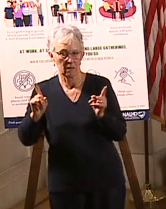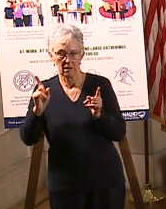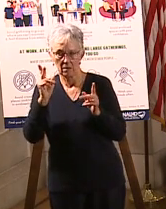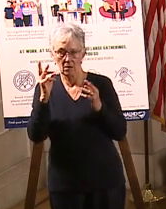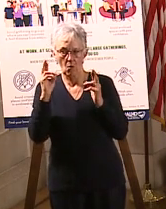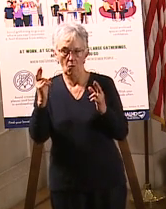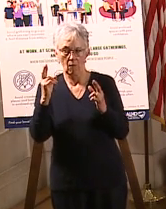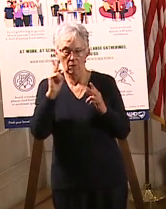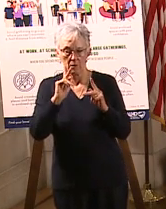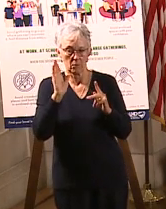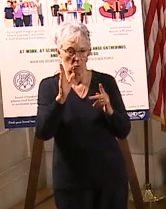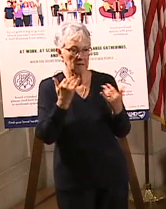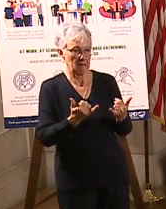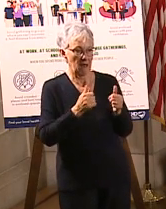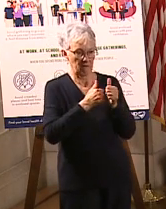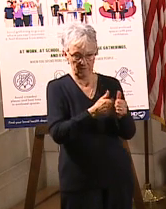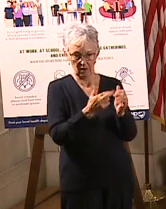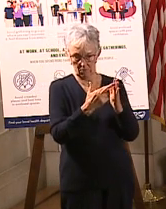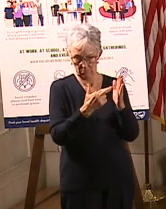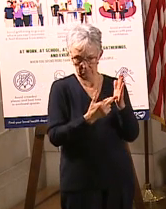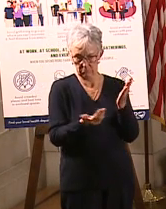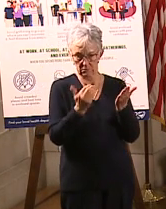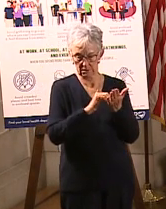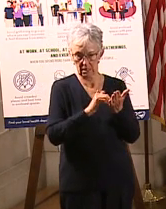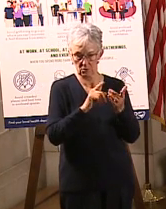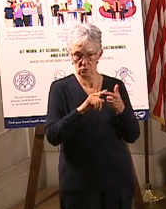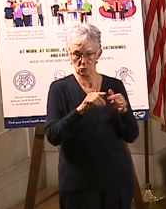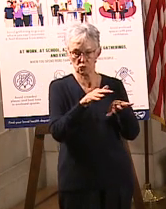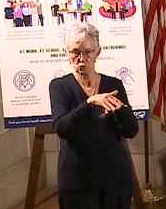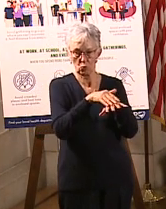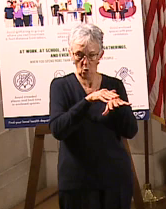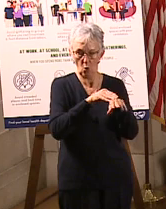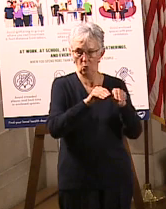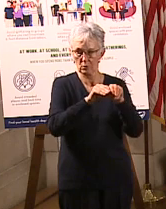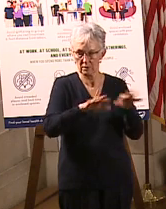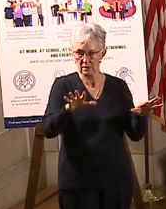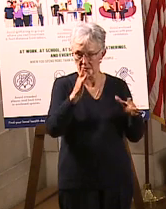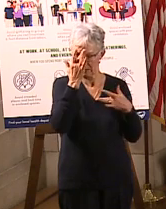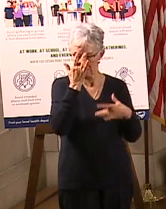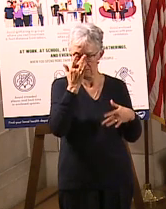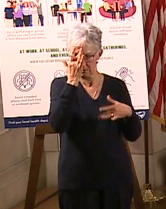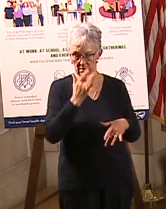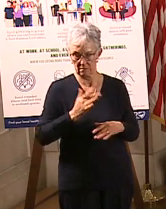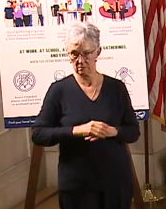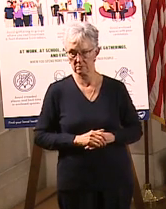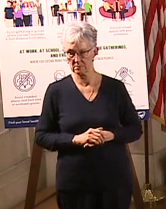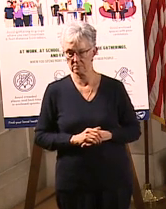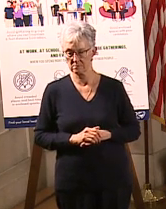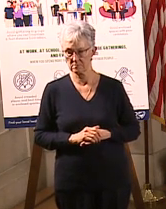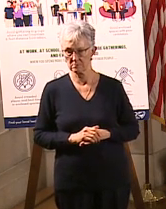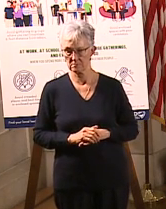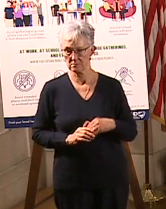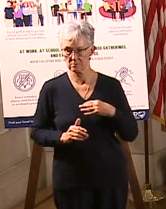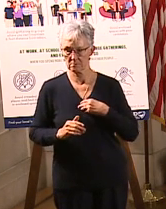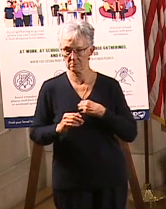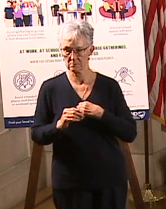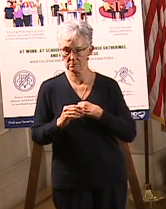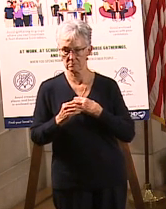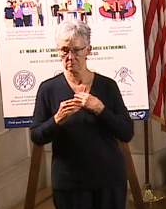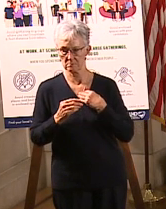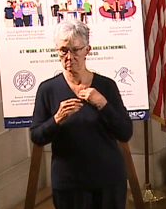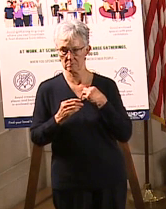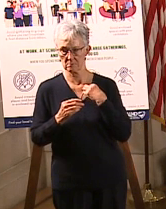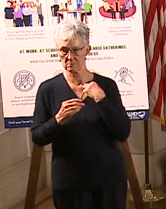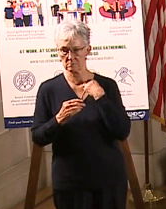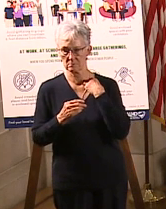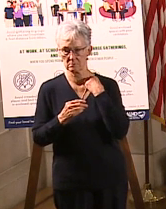virus. Ruda from KMTV says, just to clarify, when is the registration website and call center expected to launch? When can